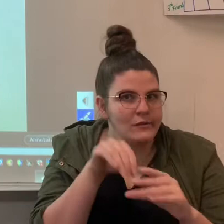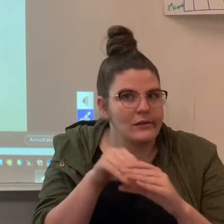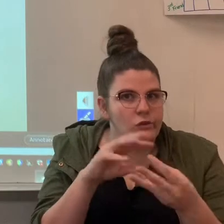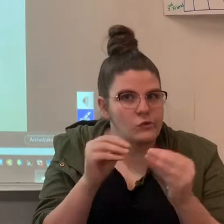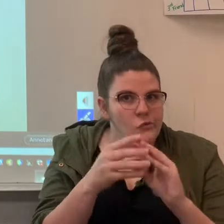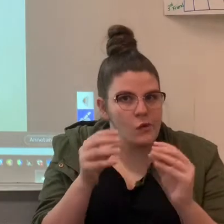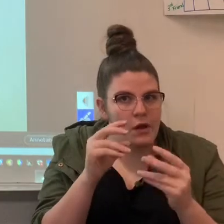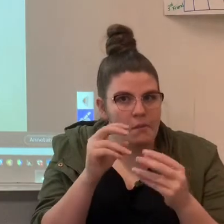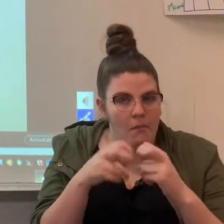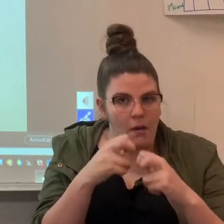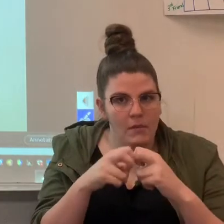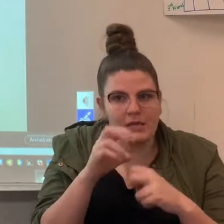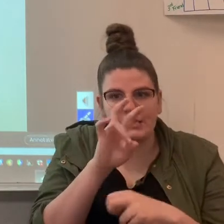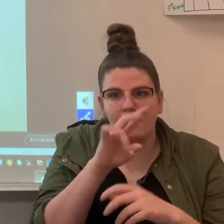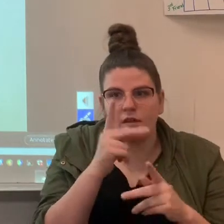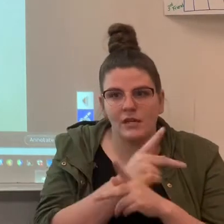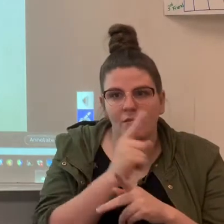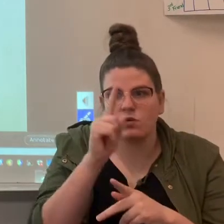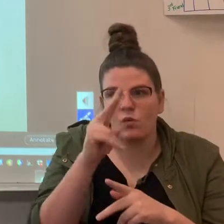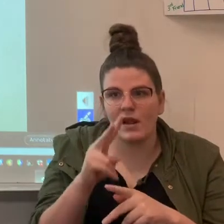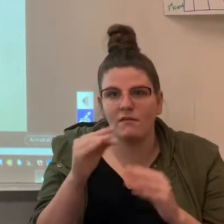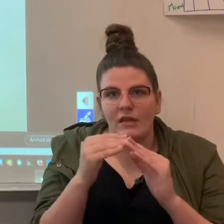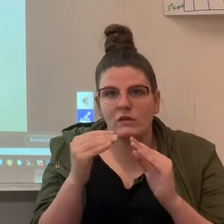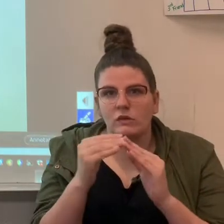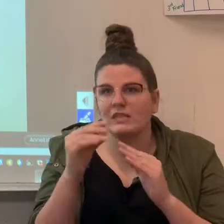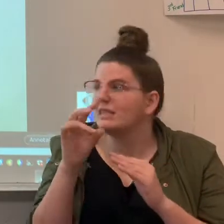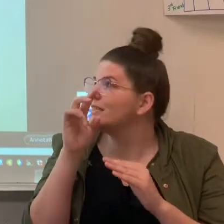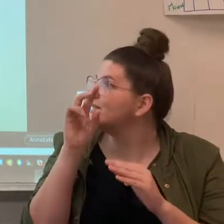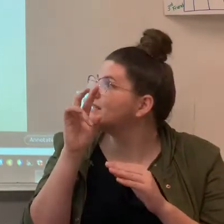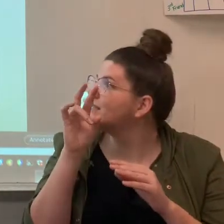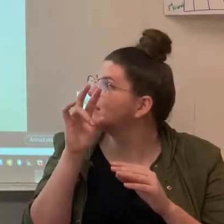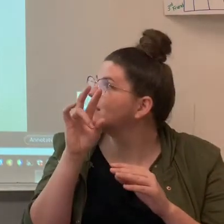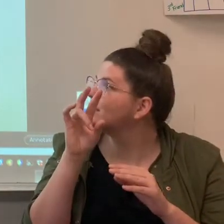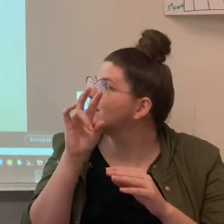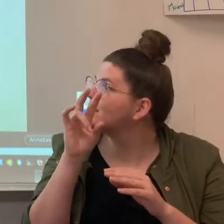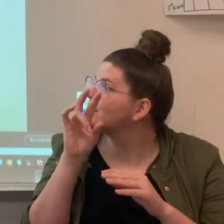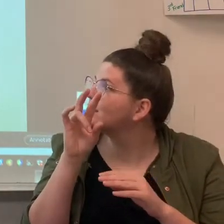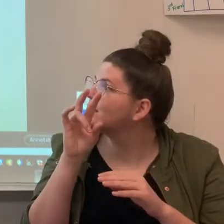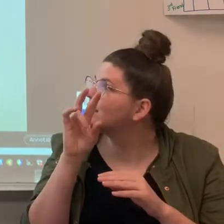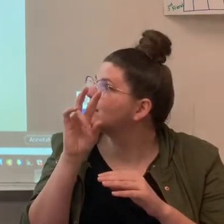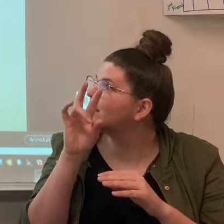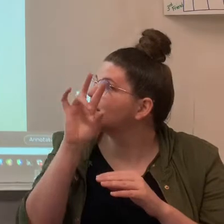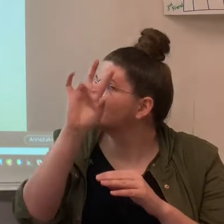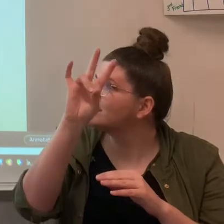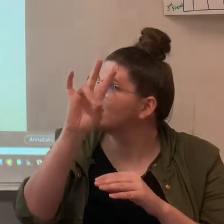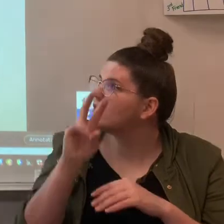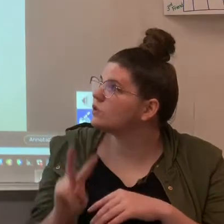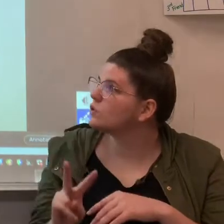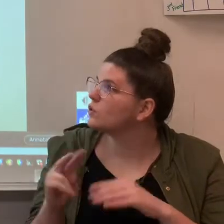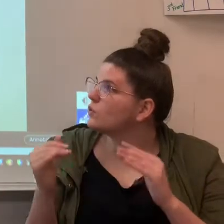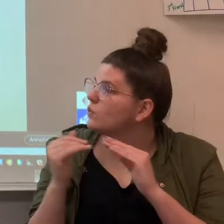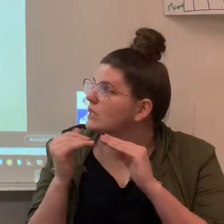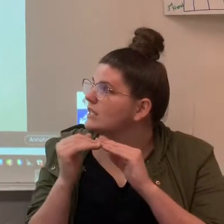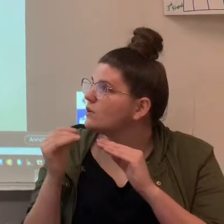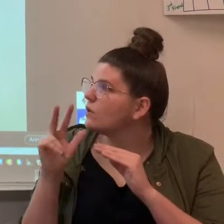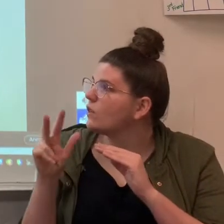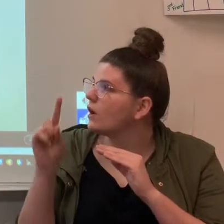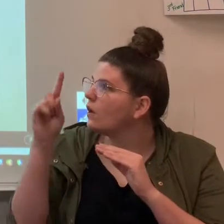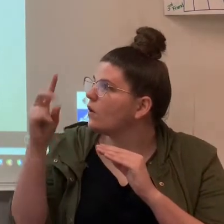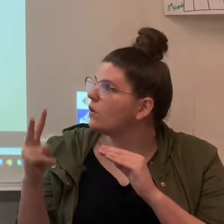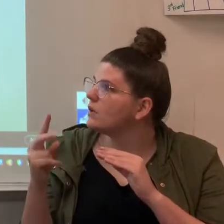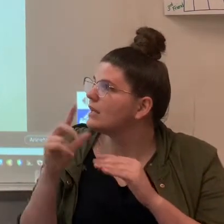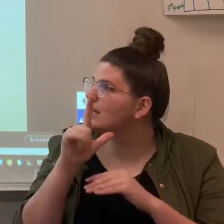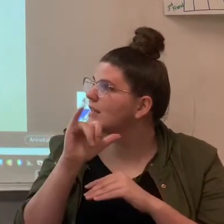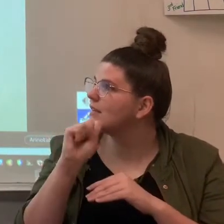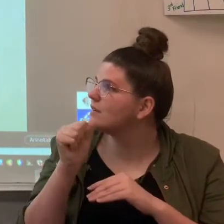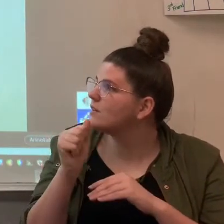times 1/2 equals 7 over 2, which is also 3 1/2. The story problem says, Lisa uses blank bags of soil